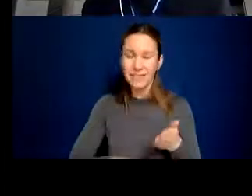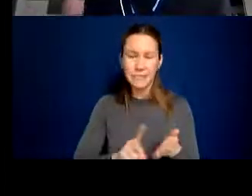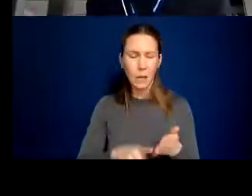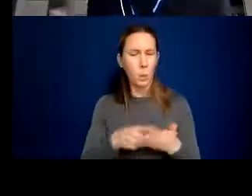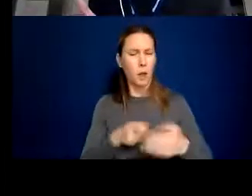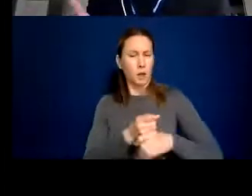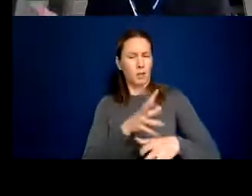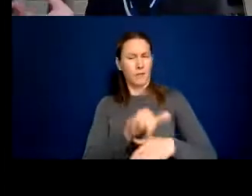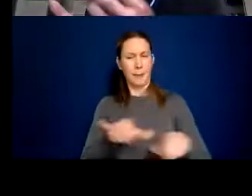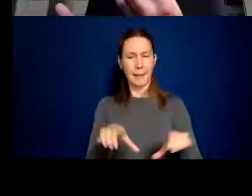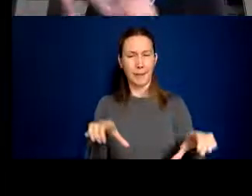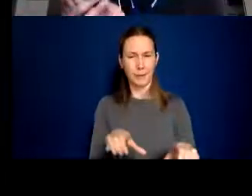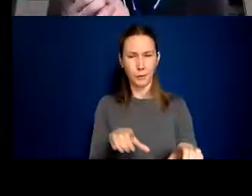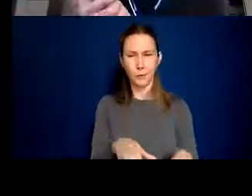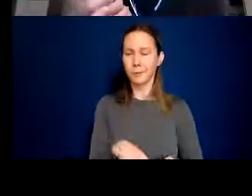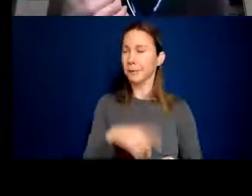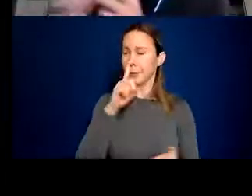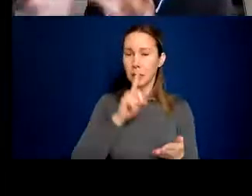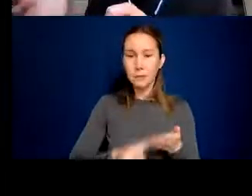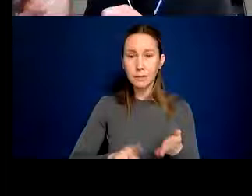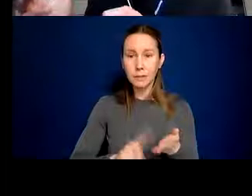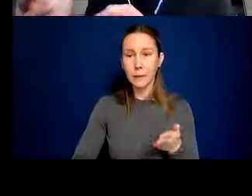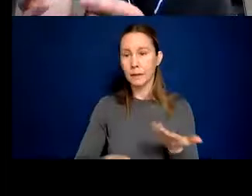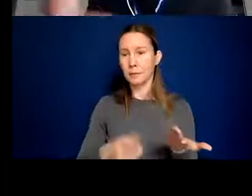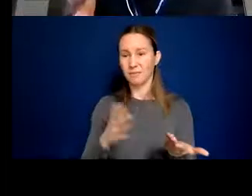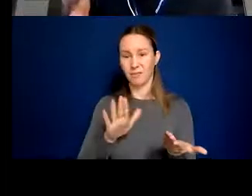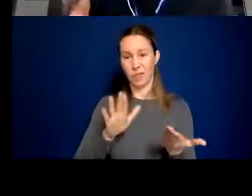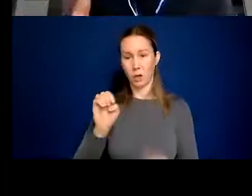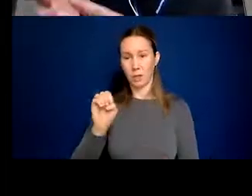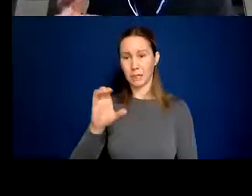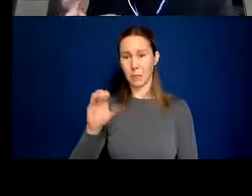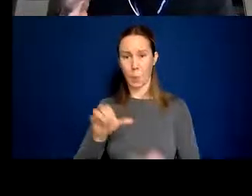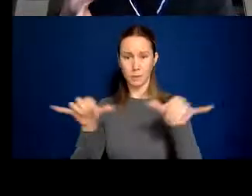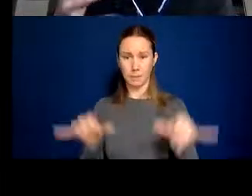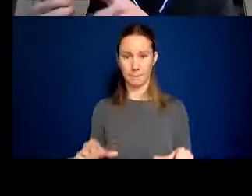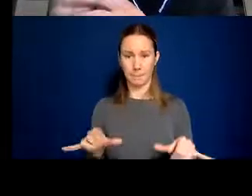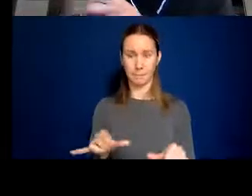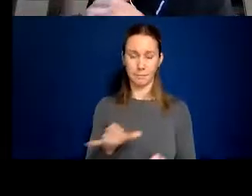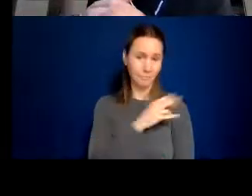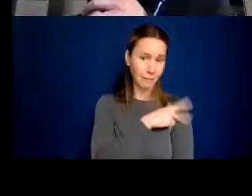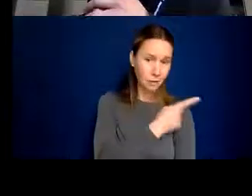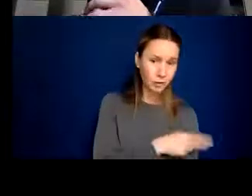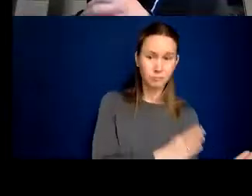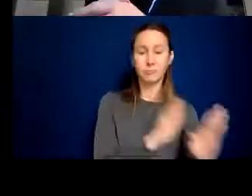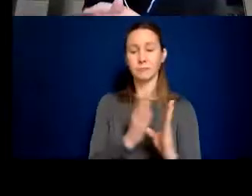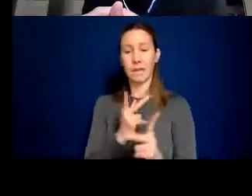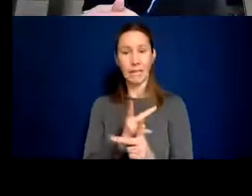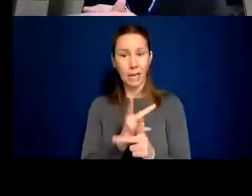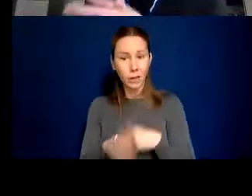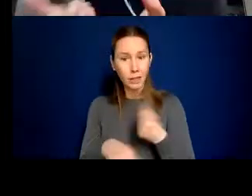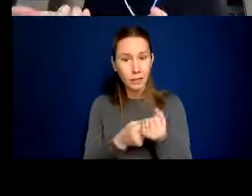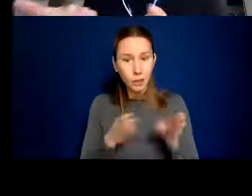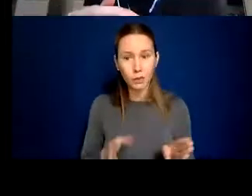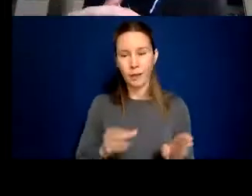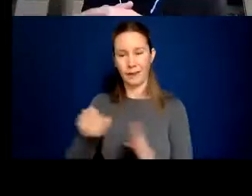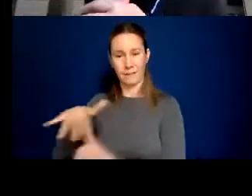and we investigate the three elements of the ecosystem: the patient, the caregiver, and the environment. And then we